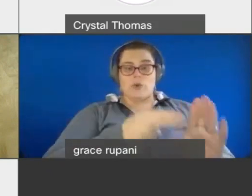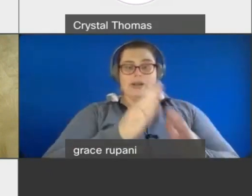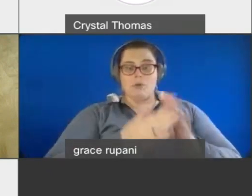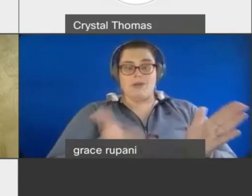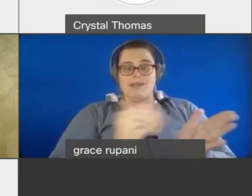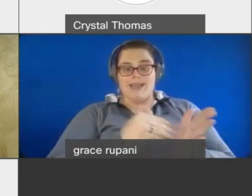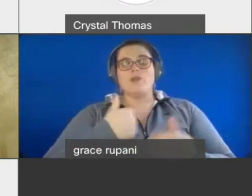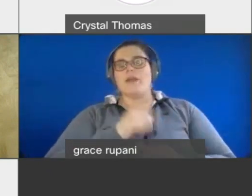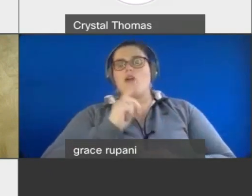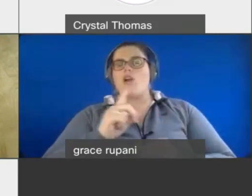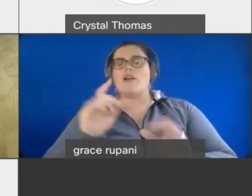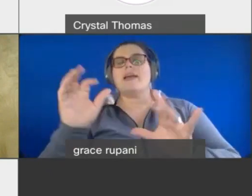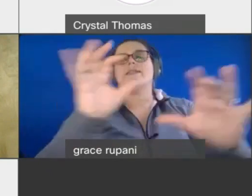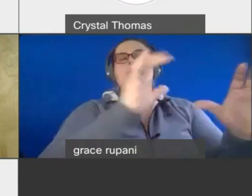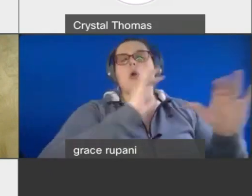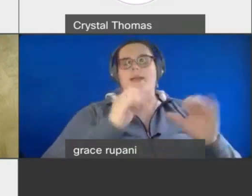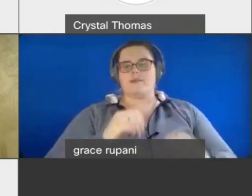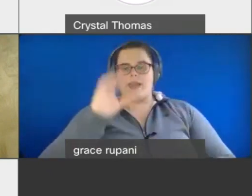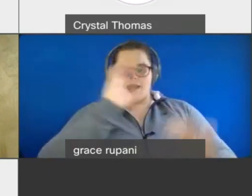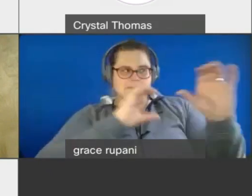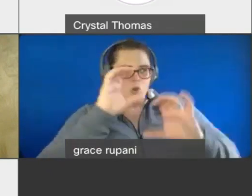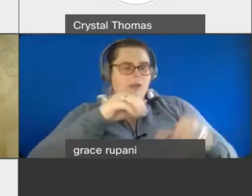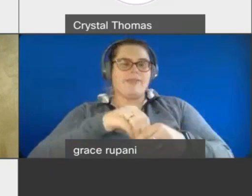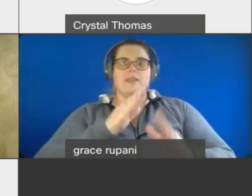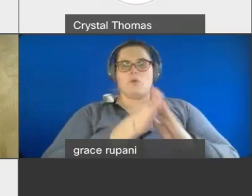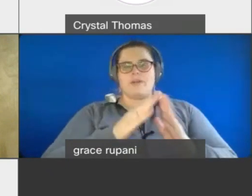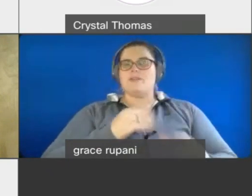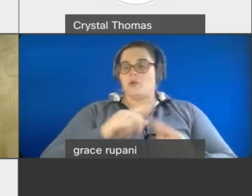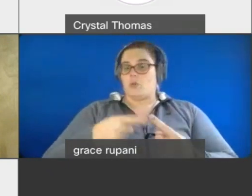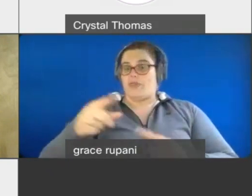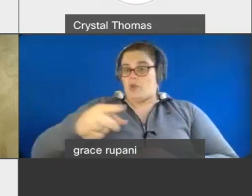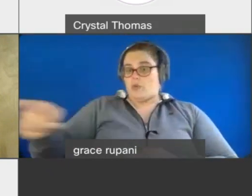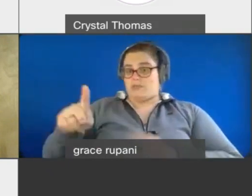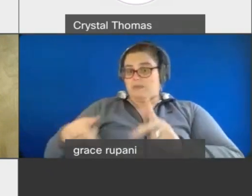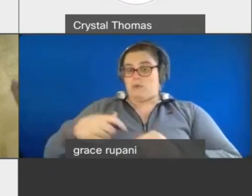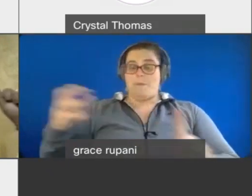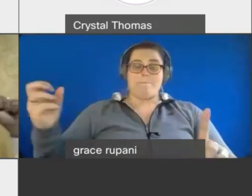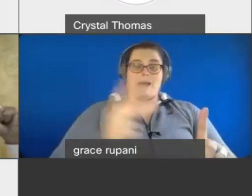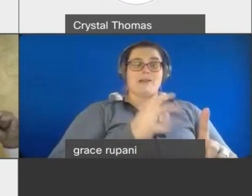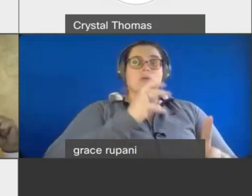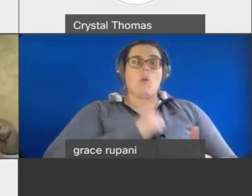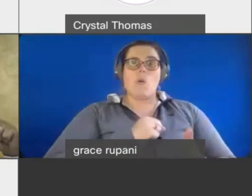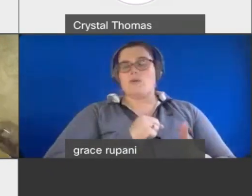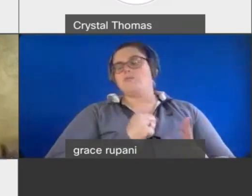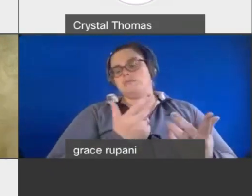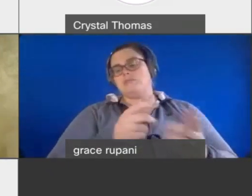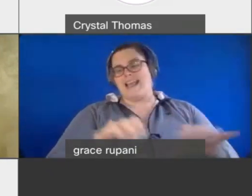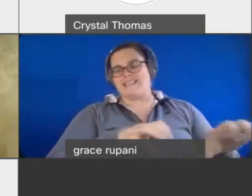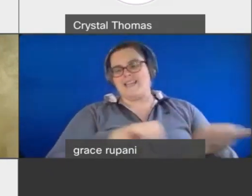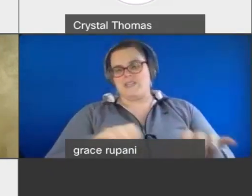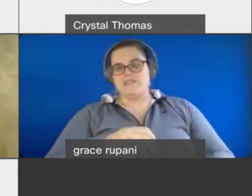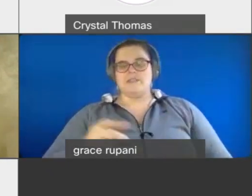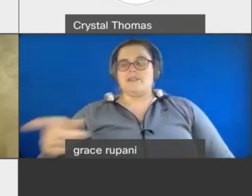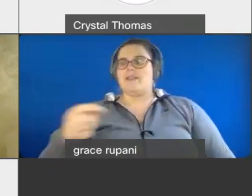exploration in the community as our person supported are going back to their old community activities prior to the pandemic, that they are